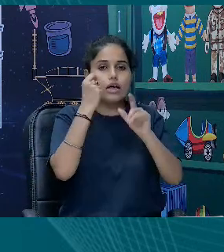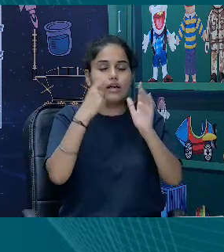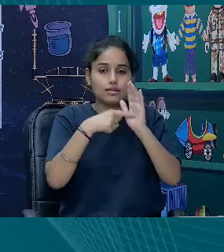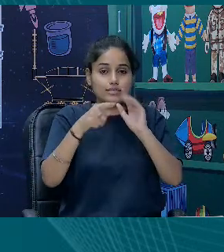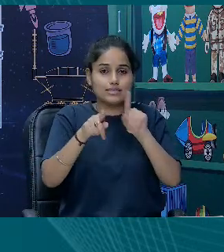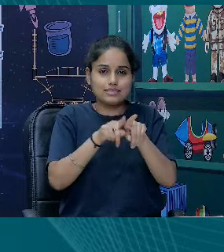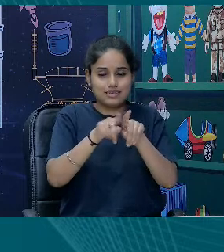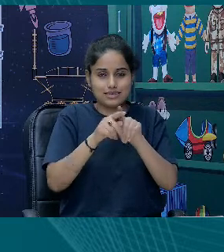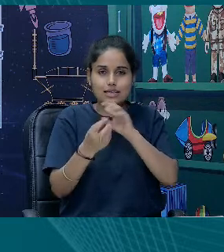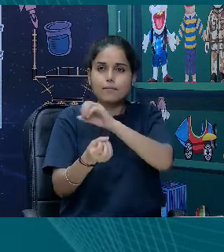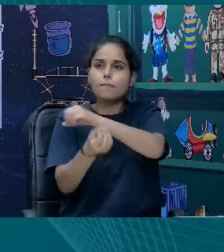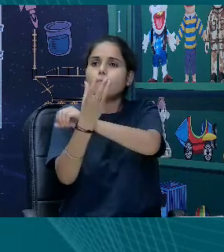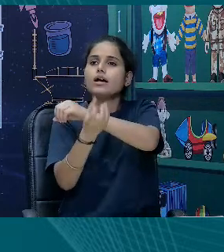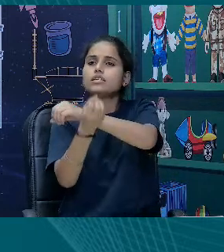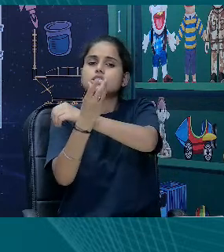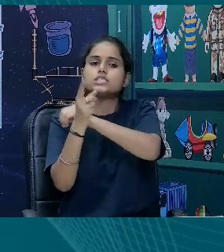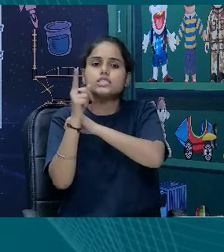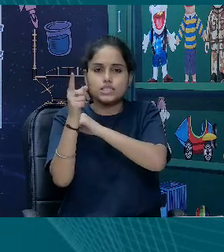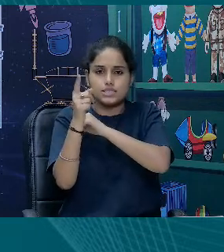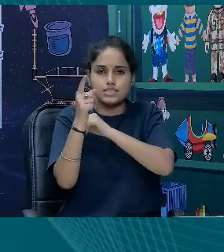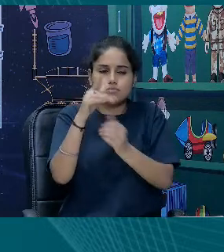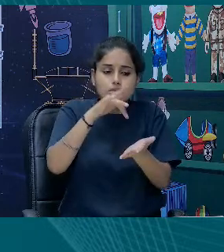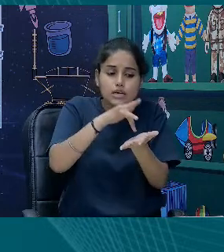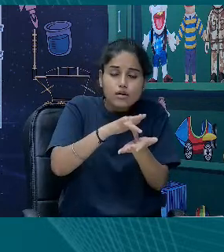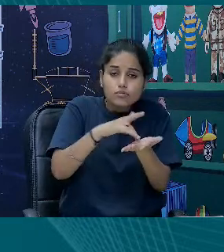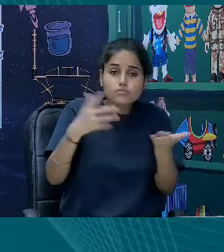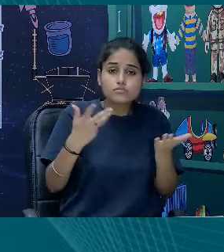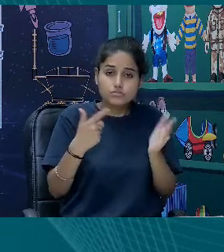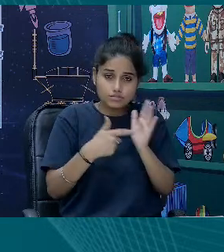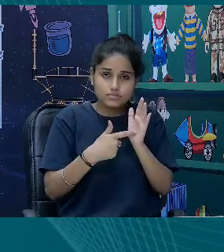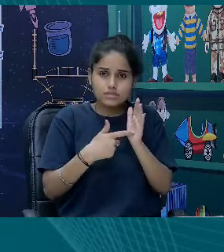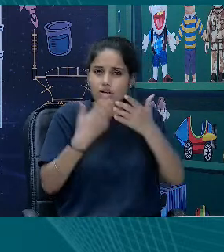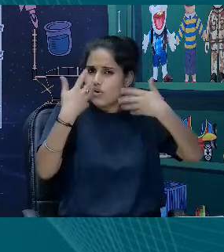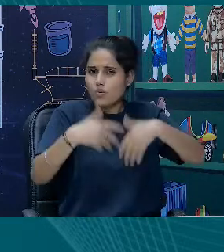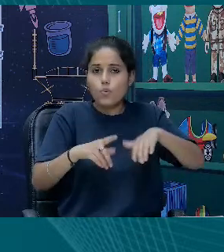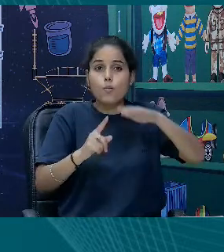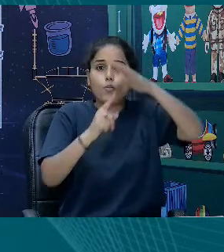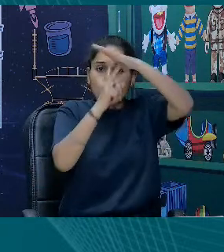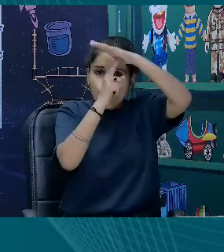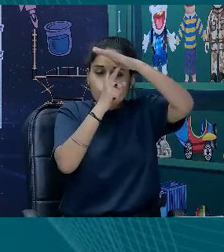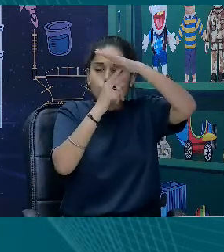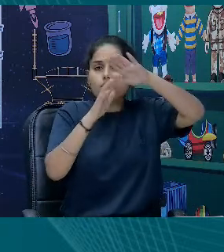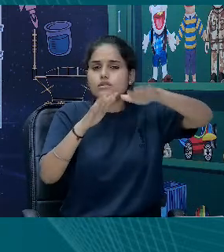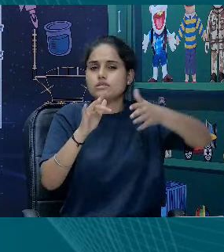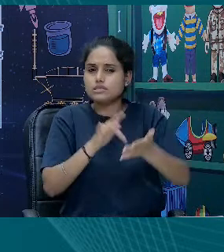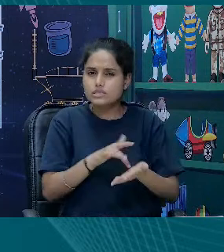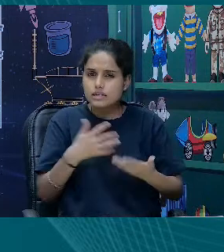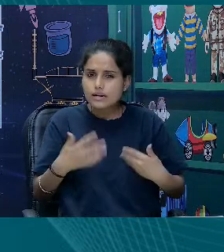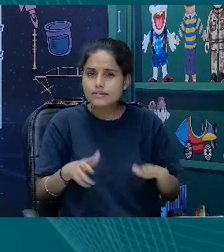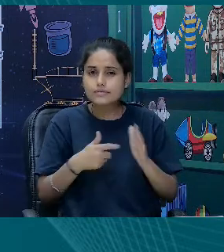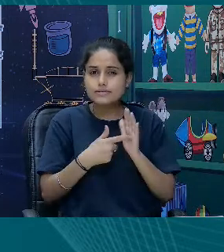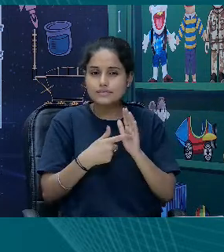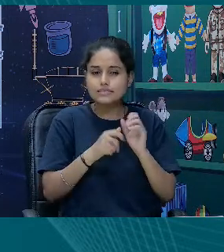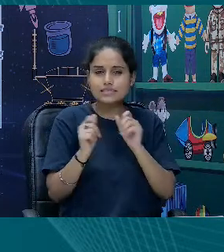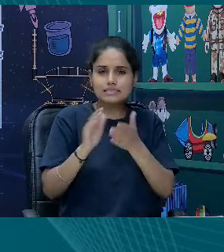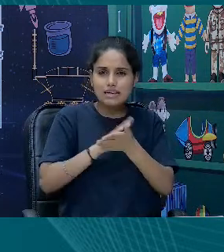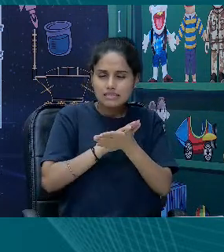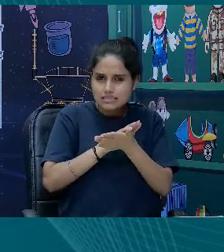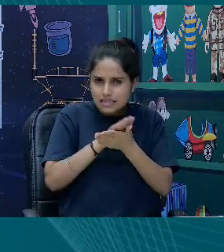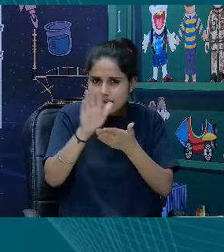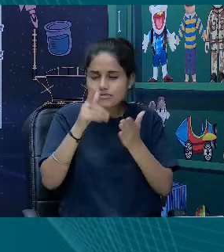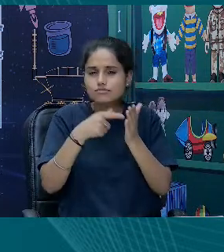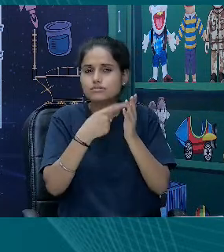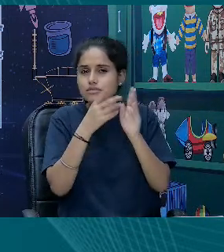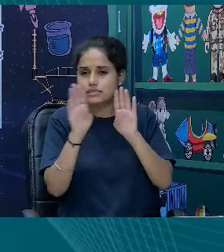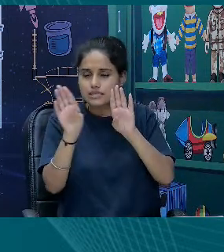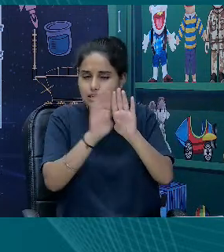chimneys are placed in the way I have placed in the animation. It can be anywhere on the top, you know. Yes. On the sliding of